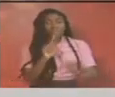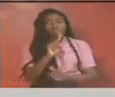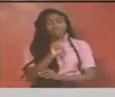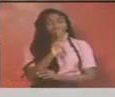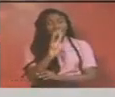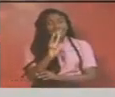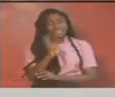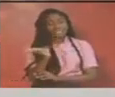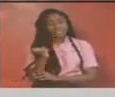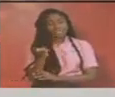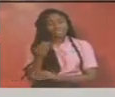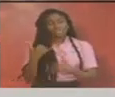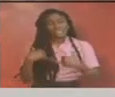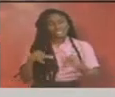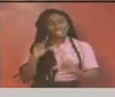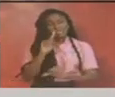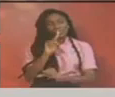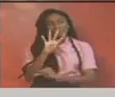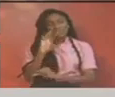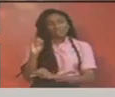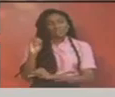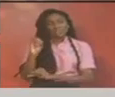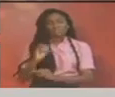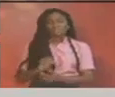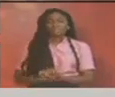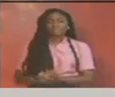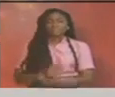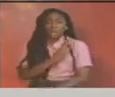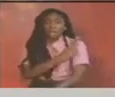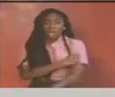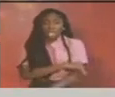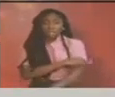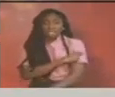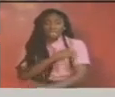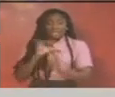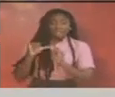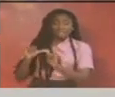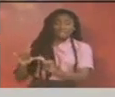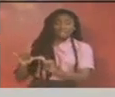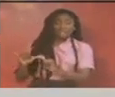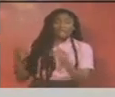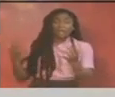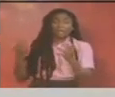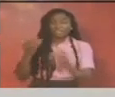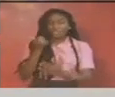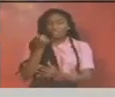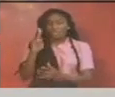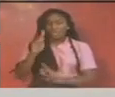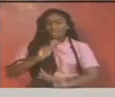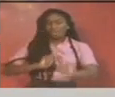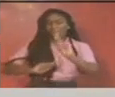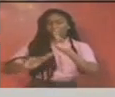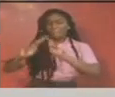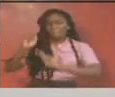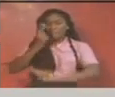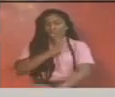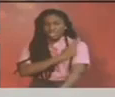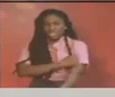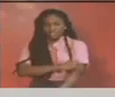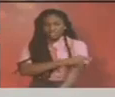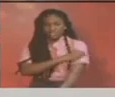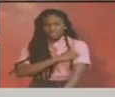remain at 140. With regards to our hospital patients, we have 12 persons in hospital at this time, no one in